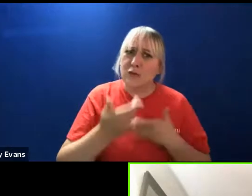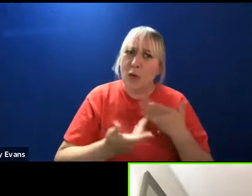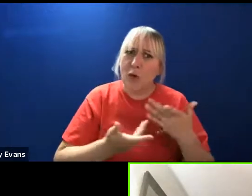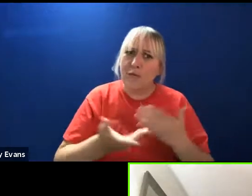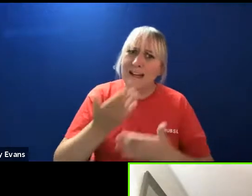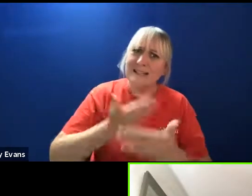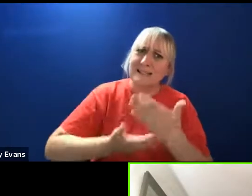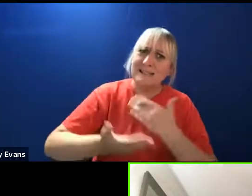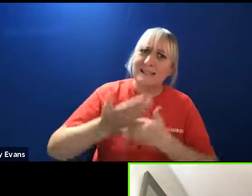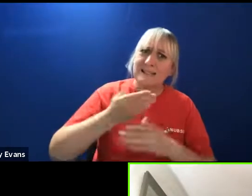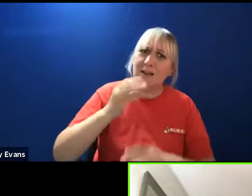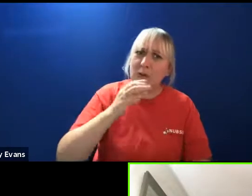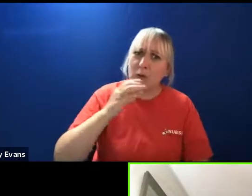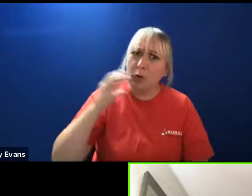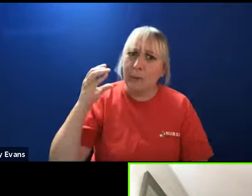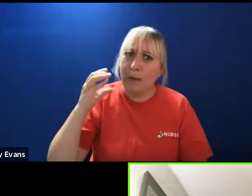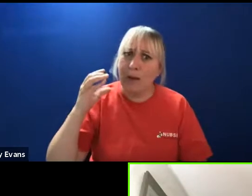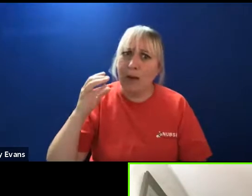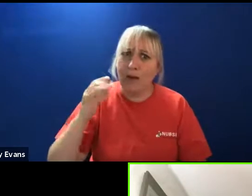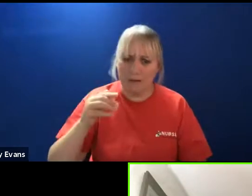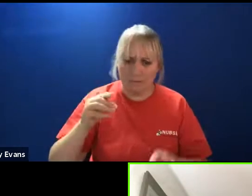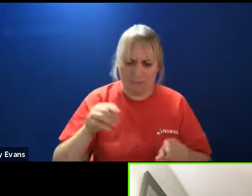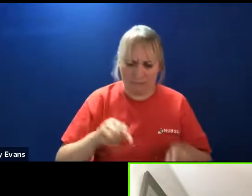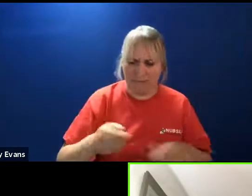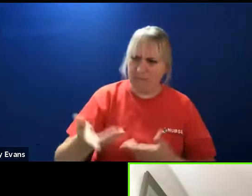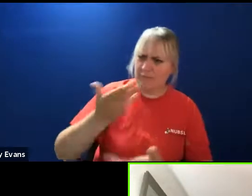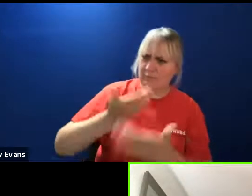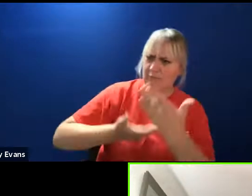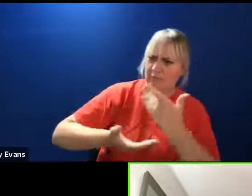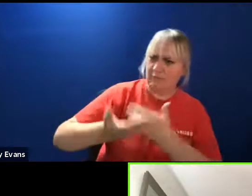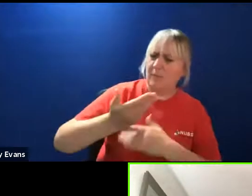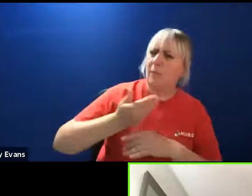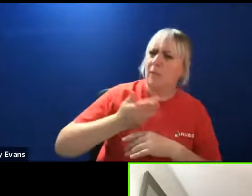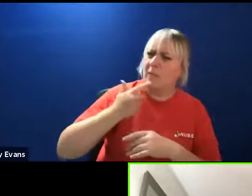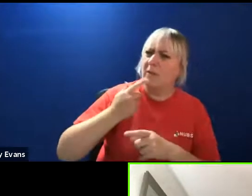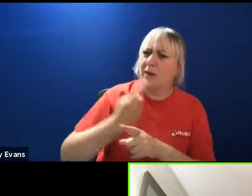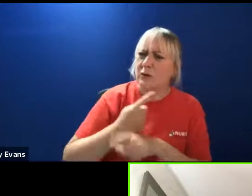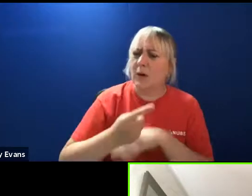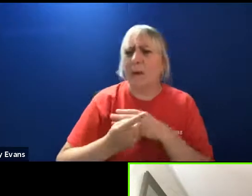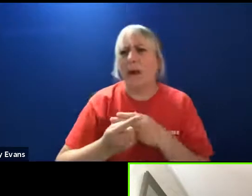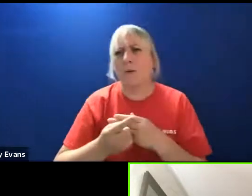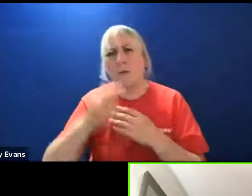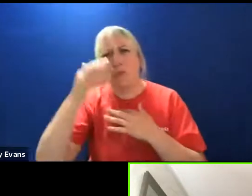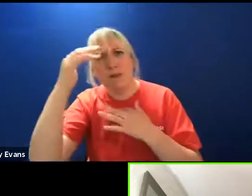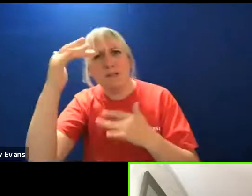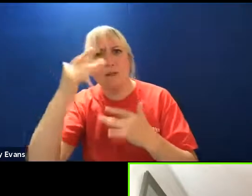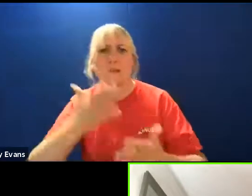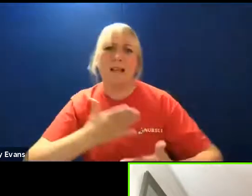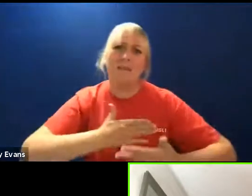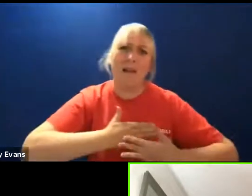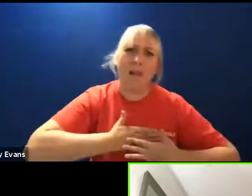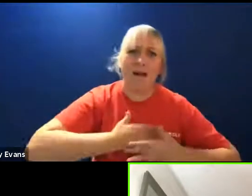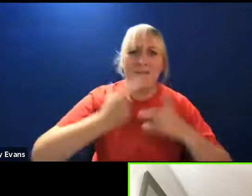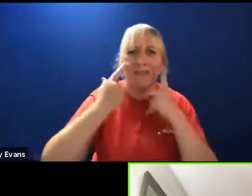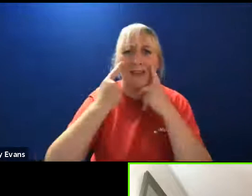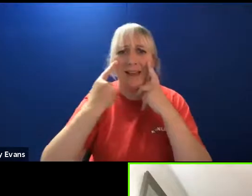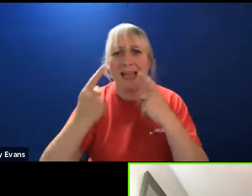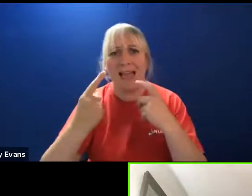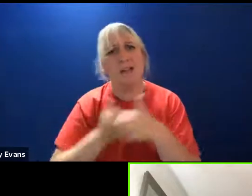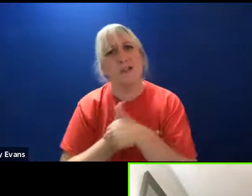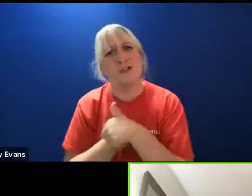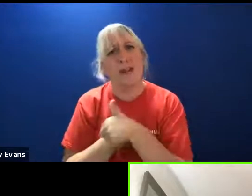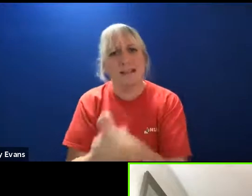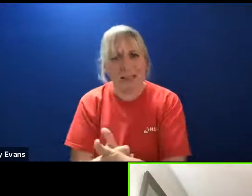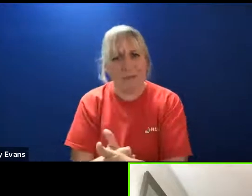long illustrated those principles of love, care, and solidarity that many of us talk